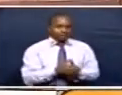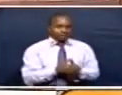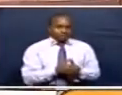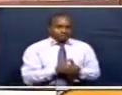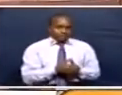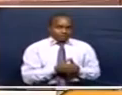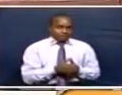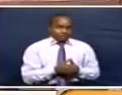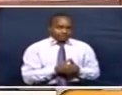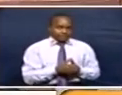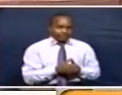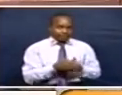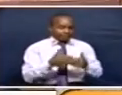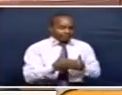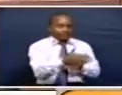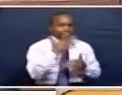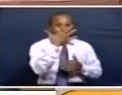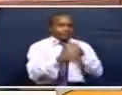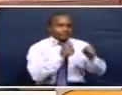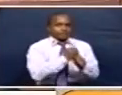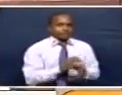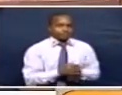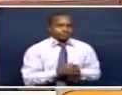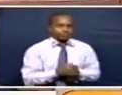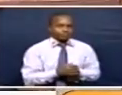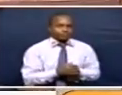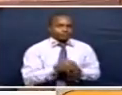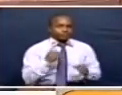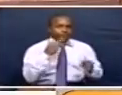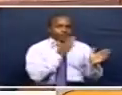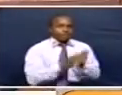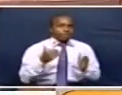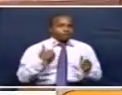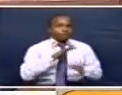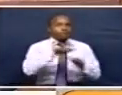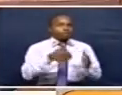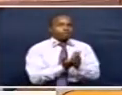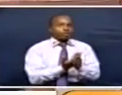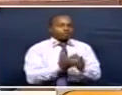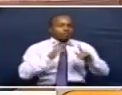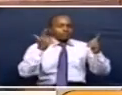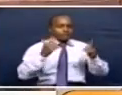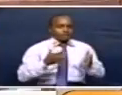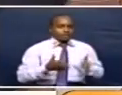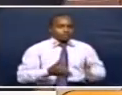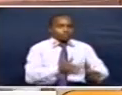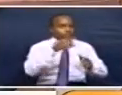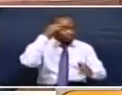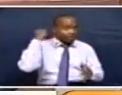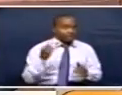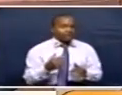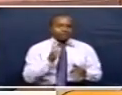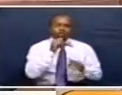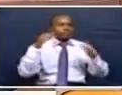tarmacking. In the next 5 years, God willing, I plan to have all the major roads in Machakos tarmacked. It is not magic. They have done it in